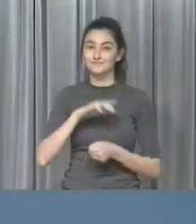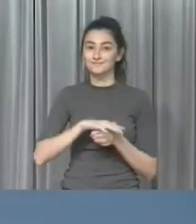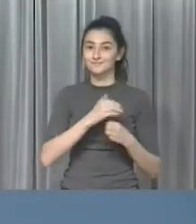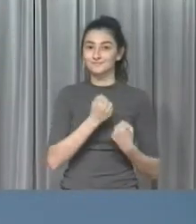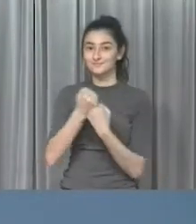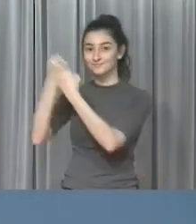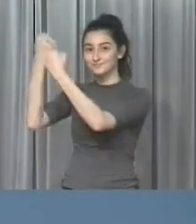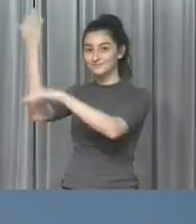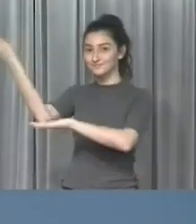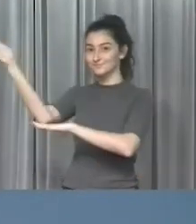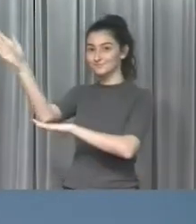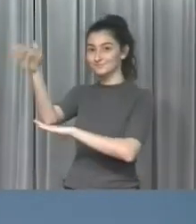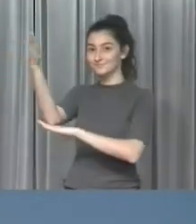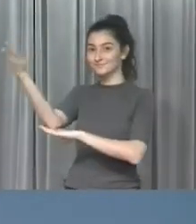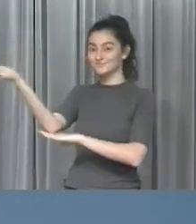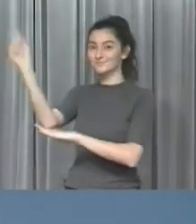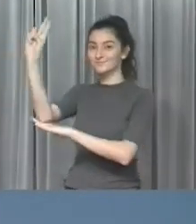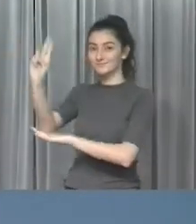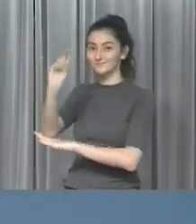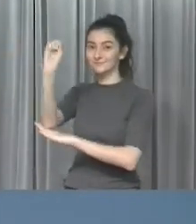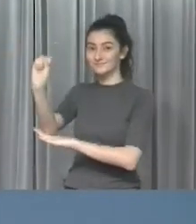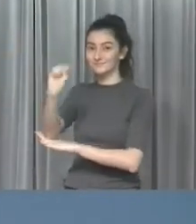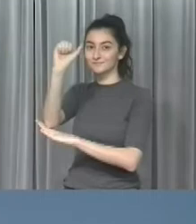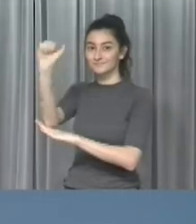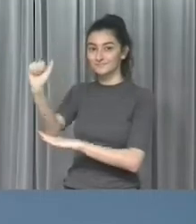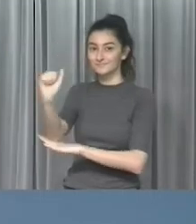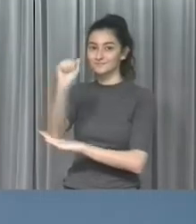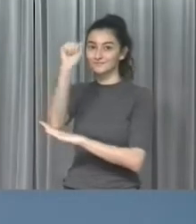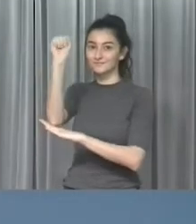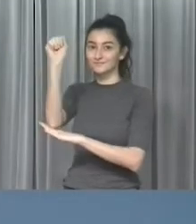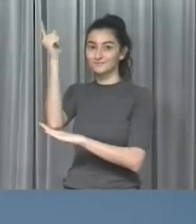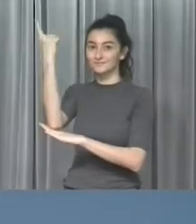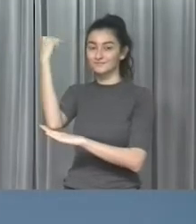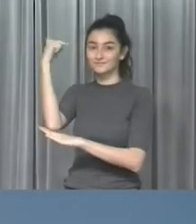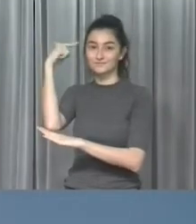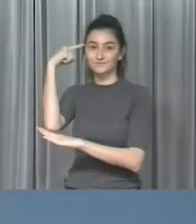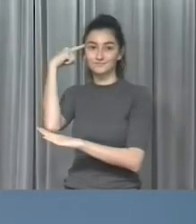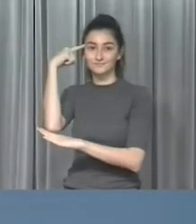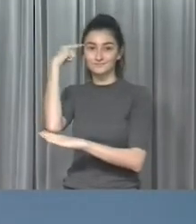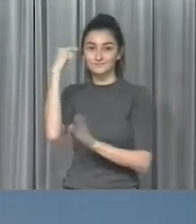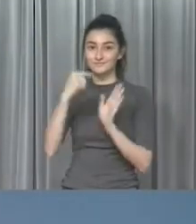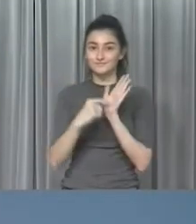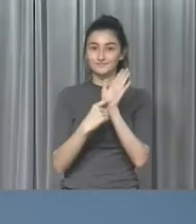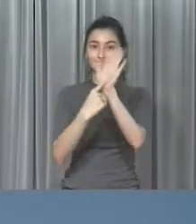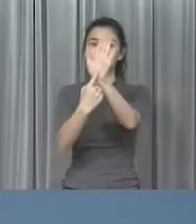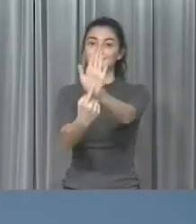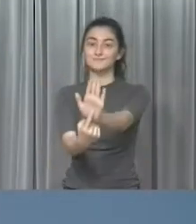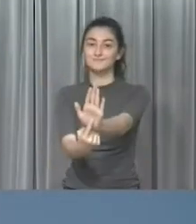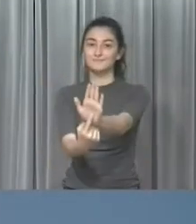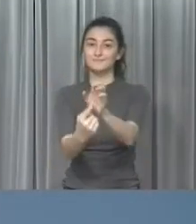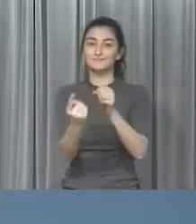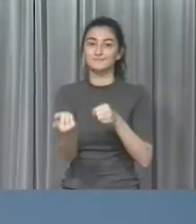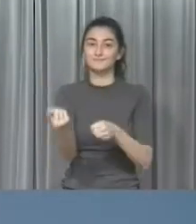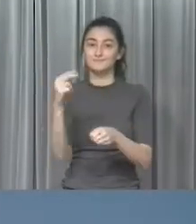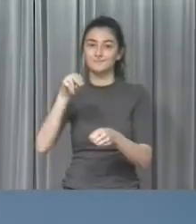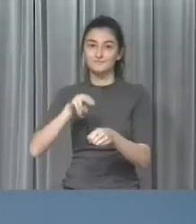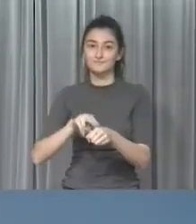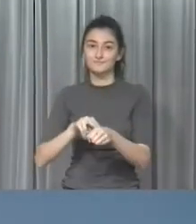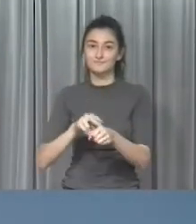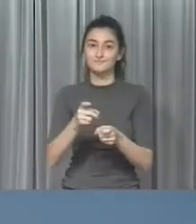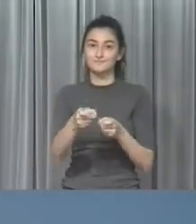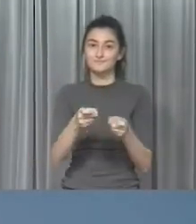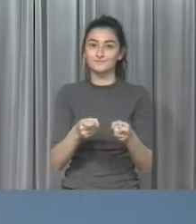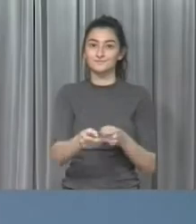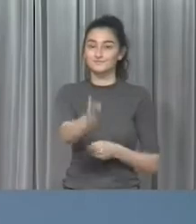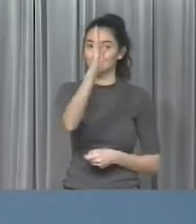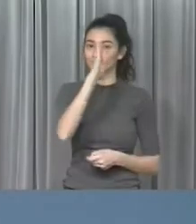I pledge allegiance to the flag of the United States of America and to the Republic for which it stands, one nation,